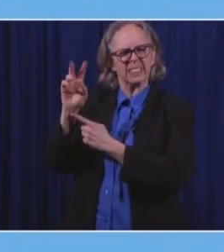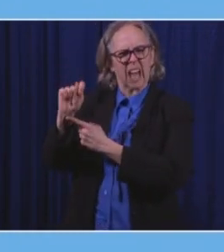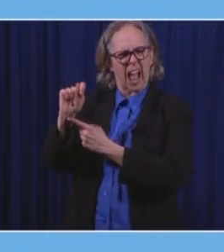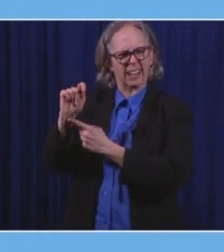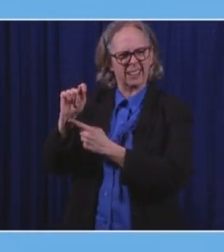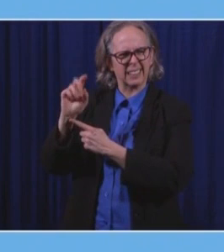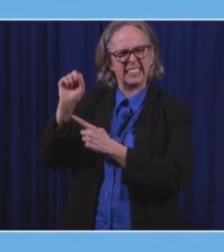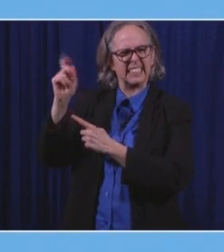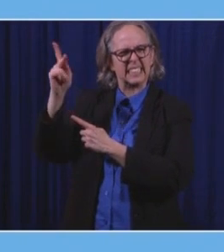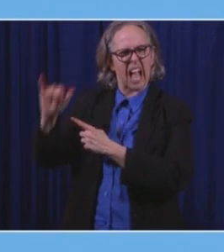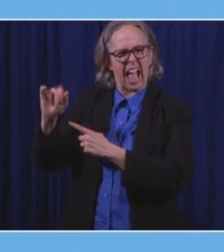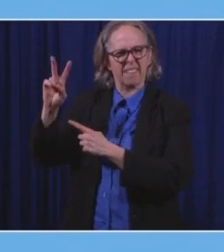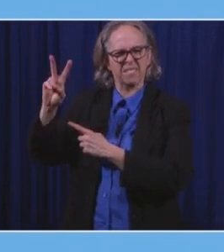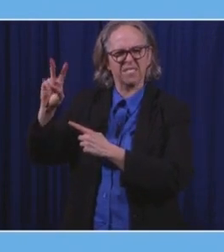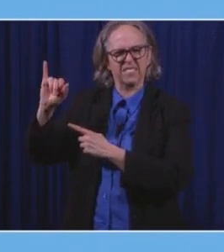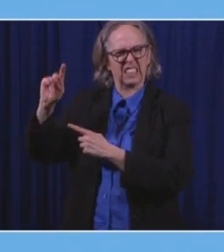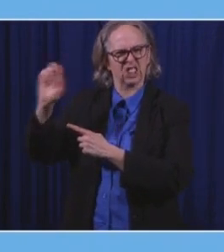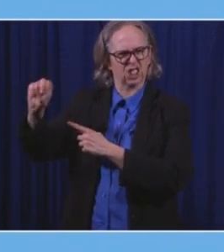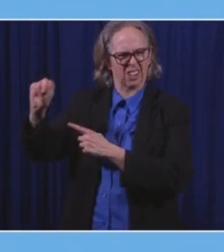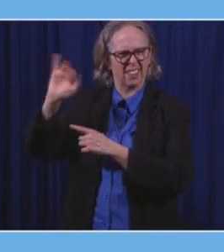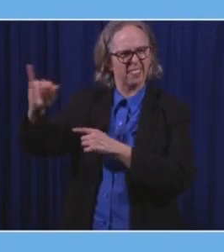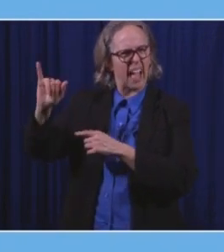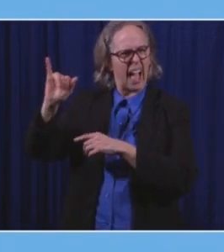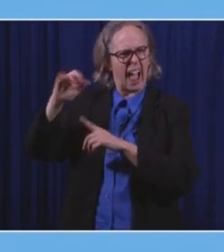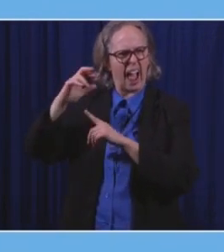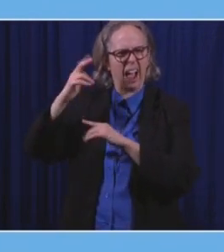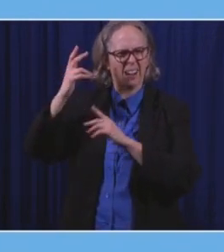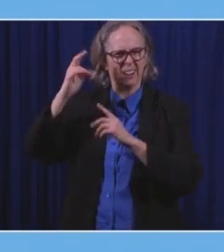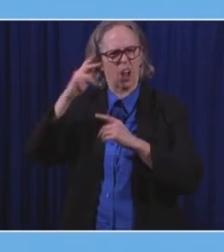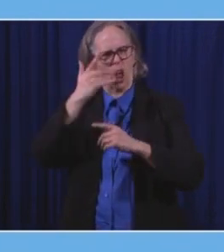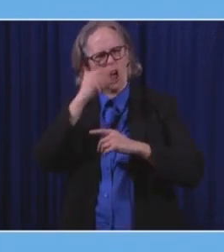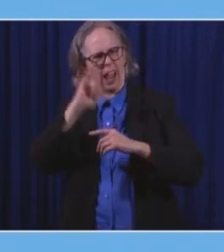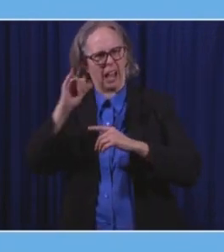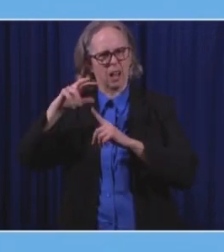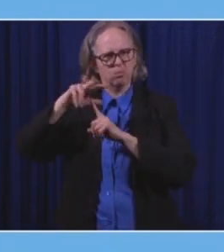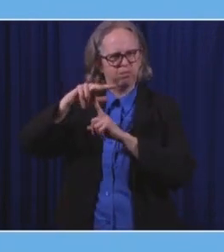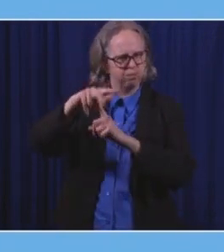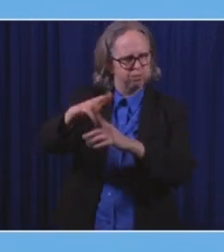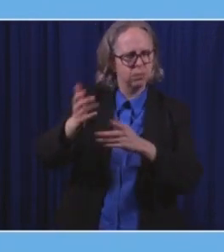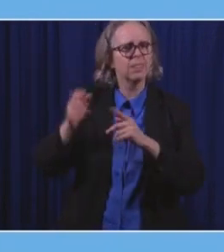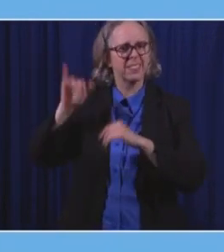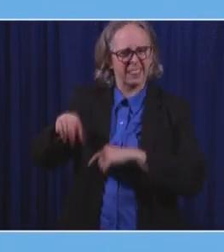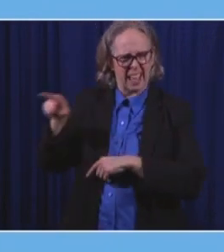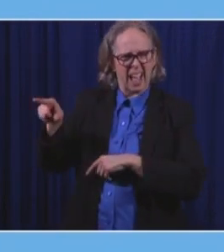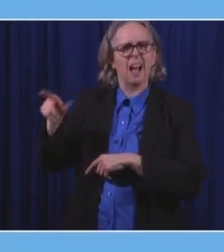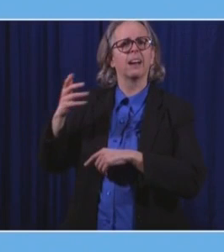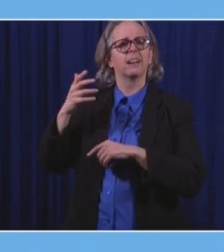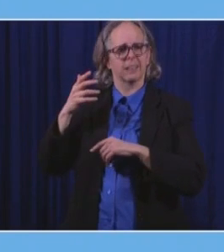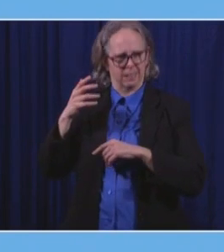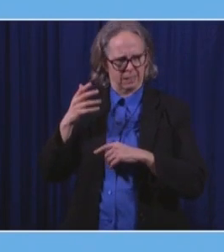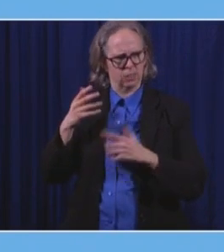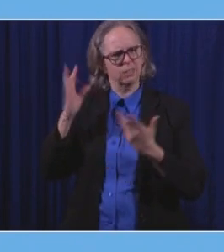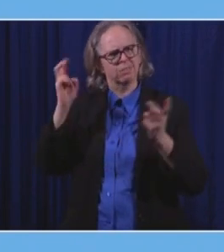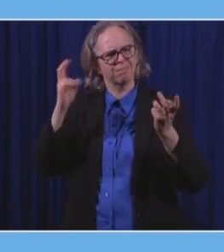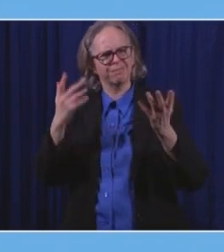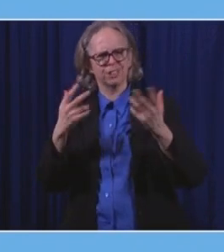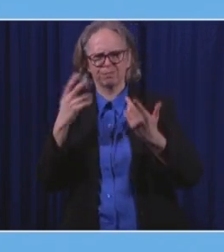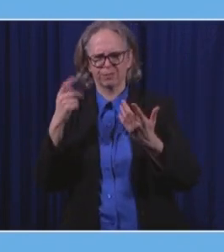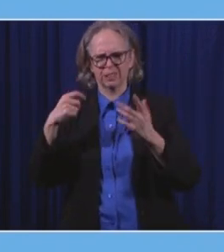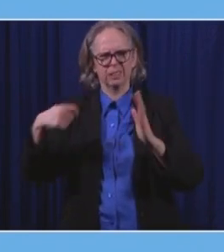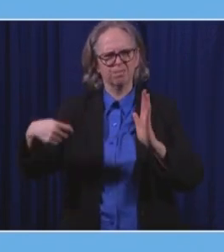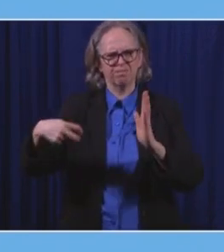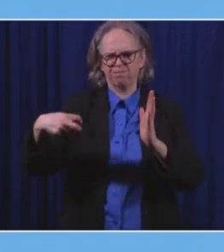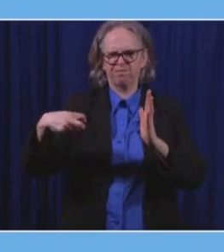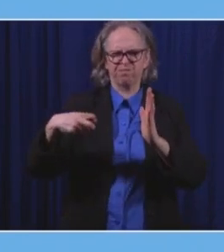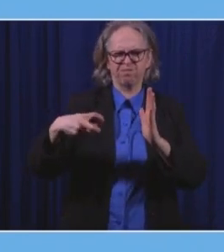Ohio UAS, the Unmanned Aircraft Systems simulator and charging facilities there. These two new companies